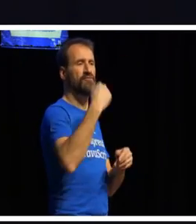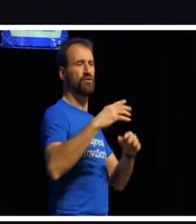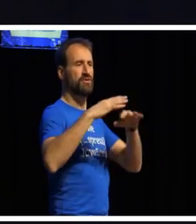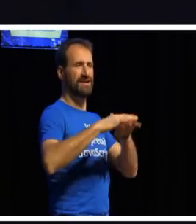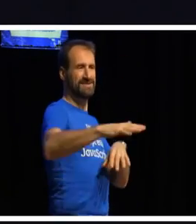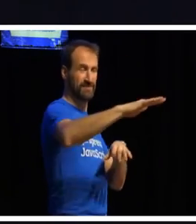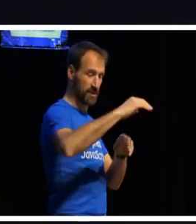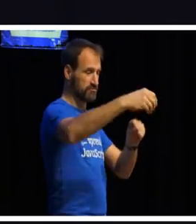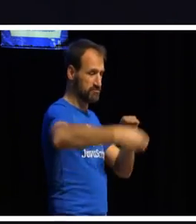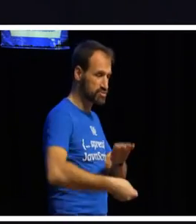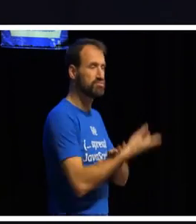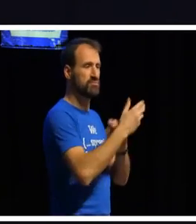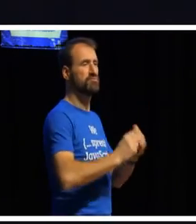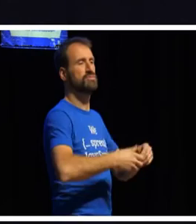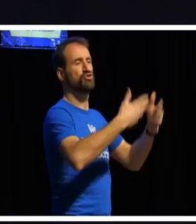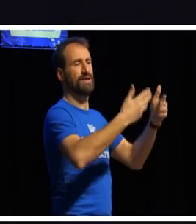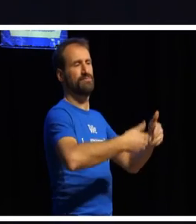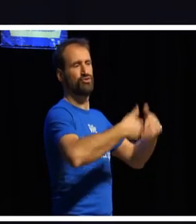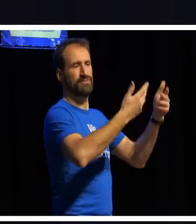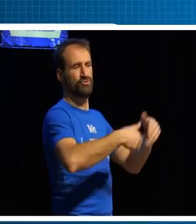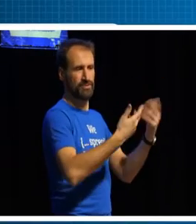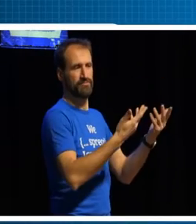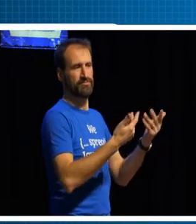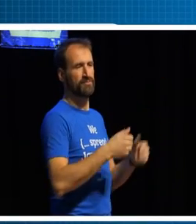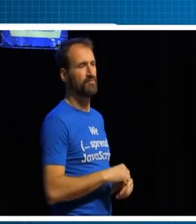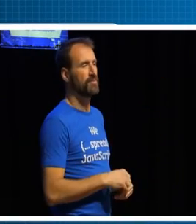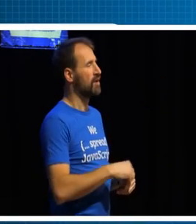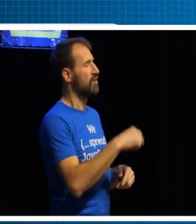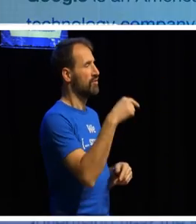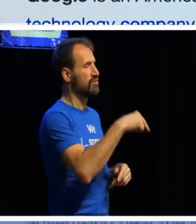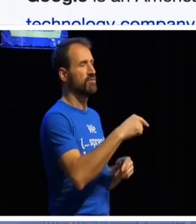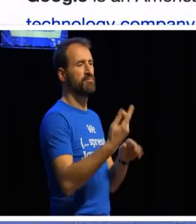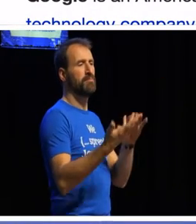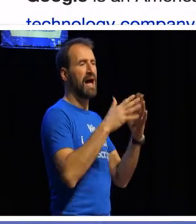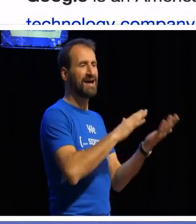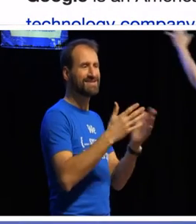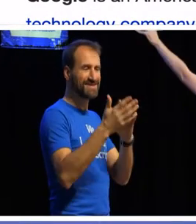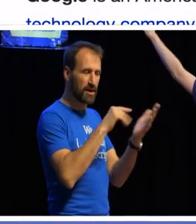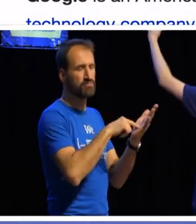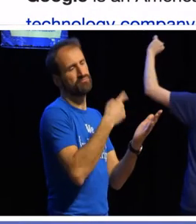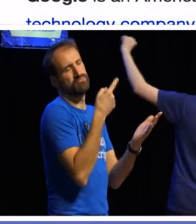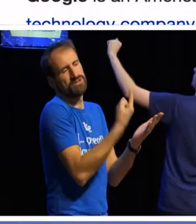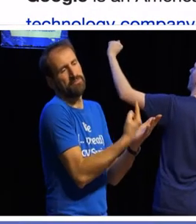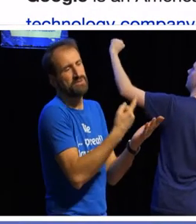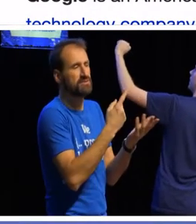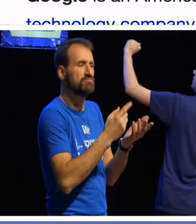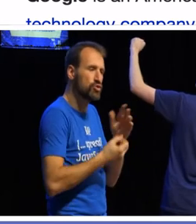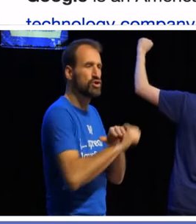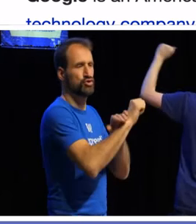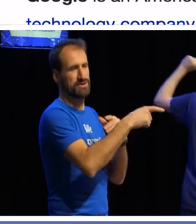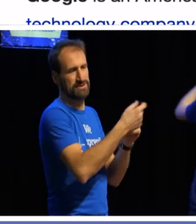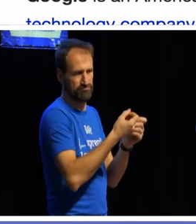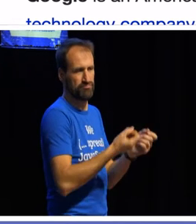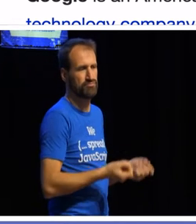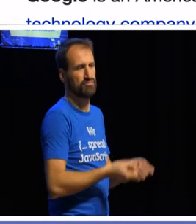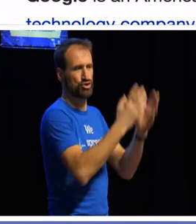through the HTML parser, which is supports streaming. So this is a little demo app I made,